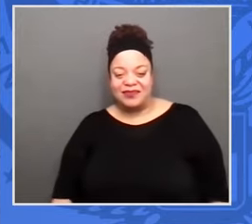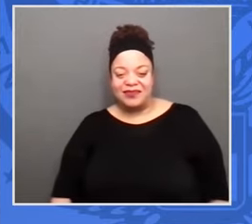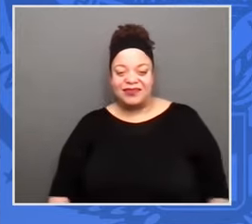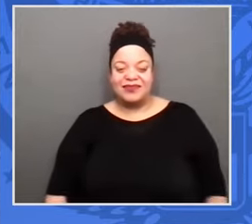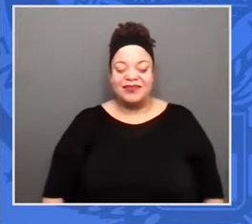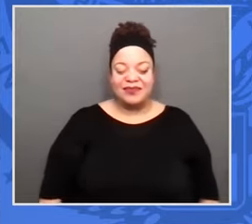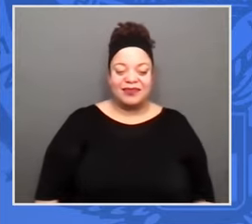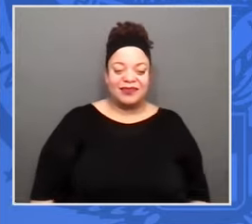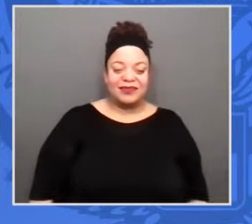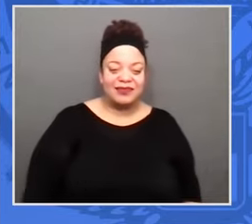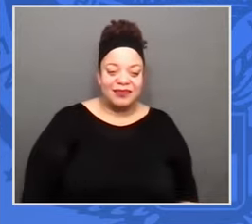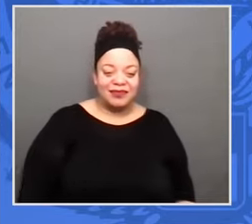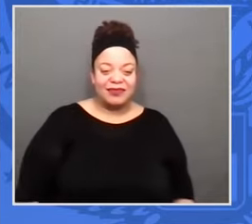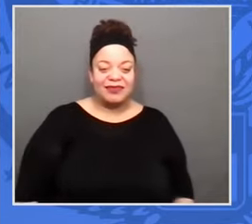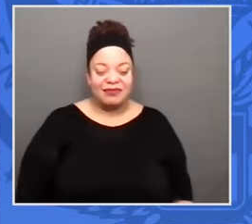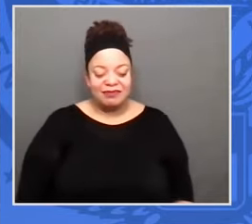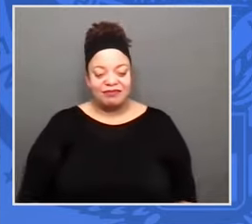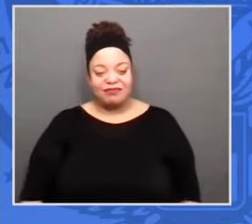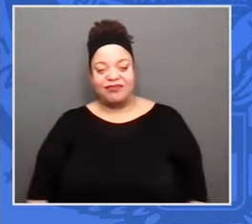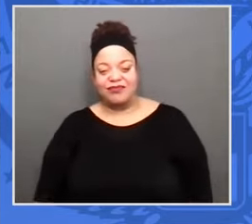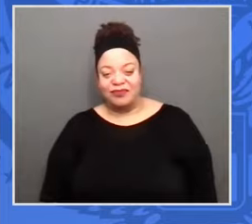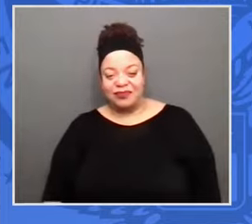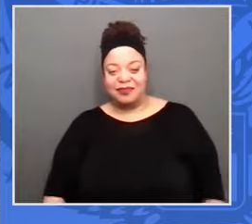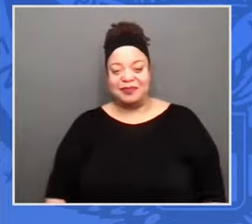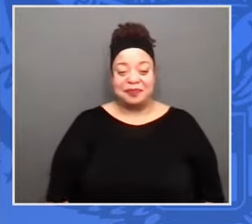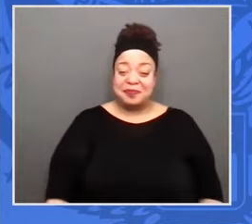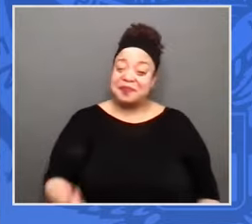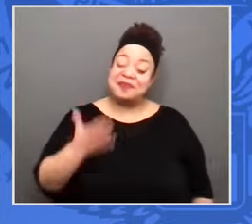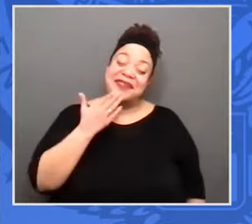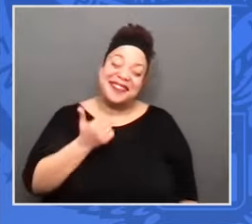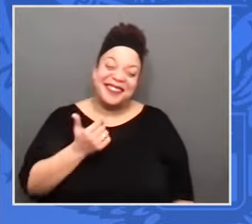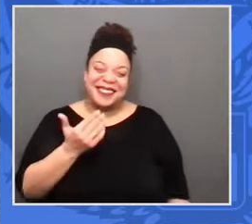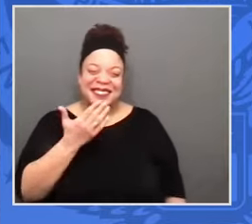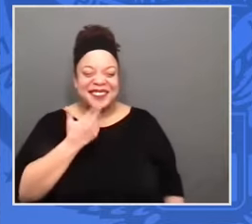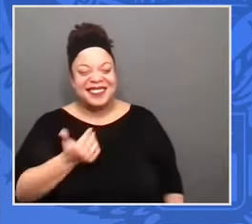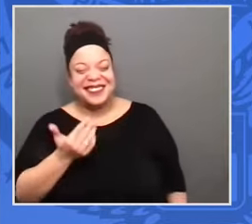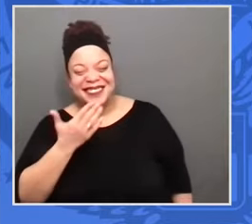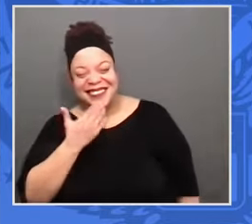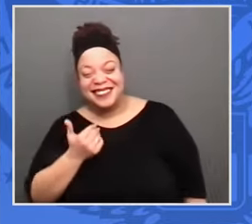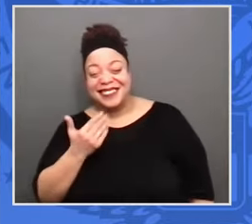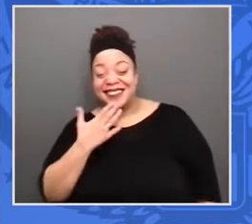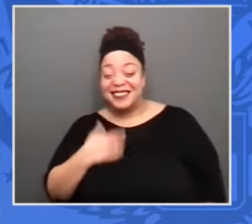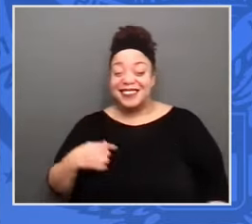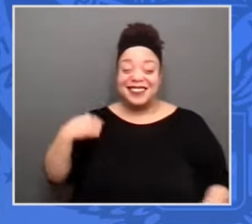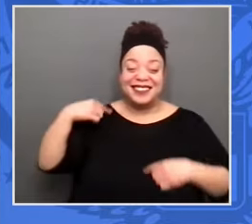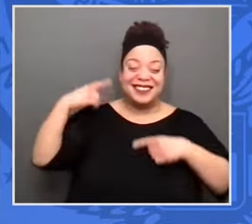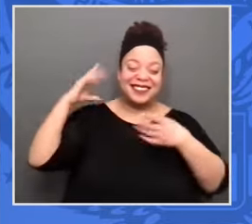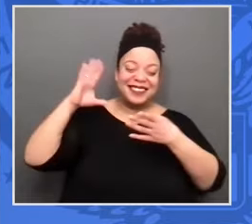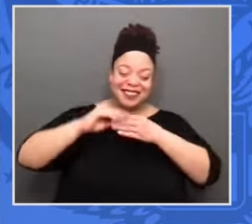Little darling, the smiles return into their faces.